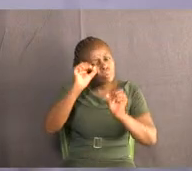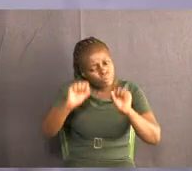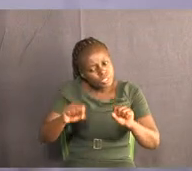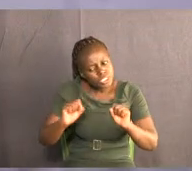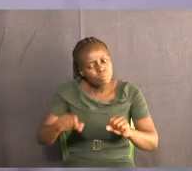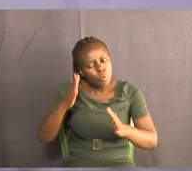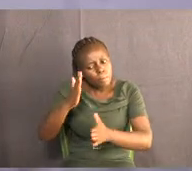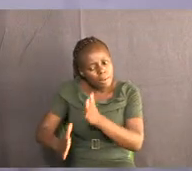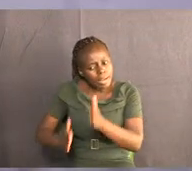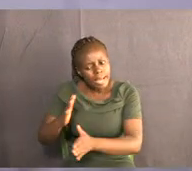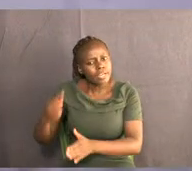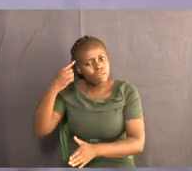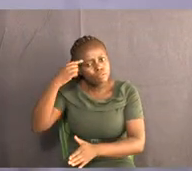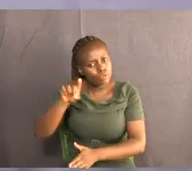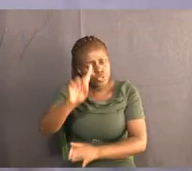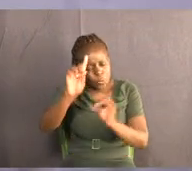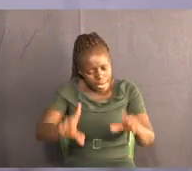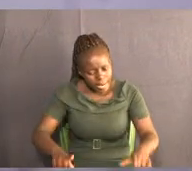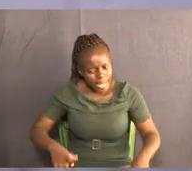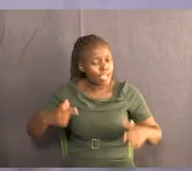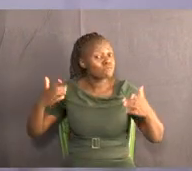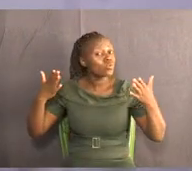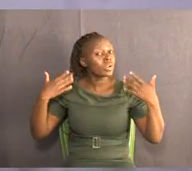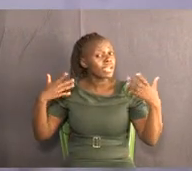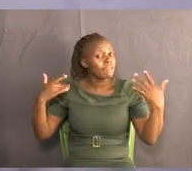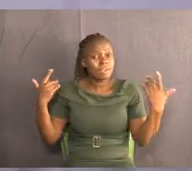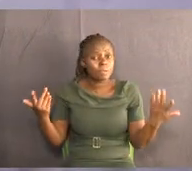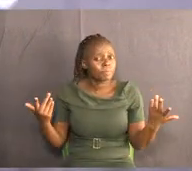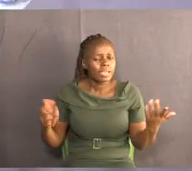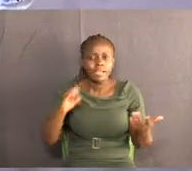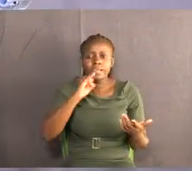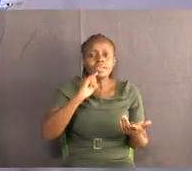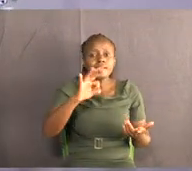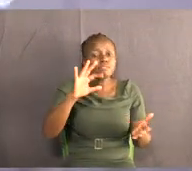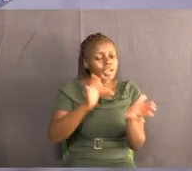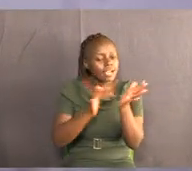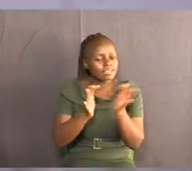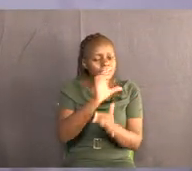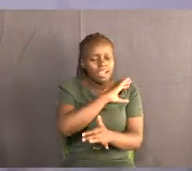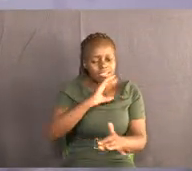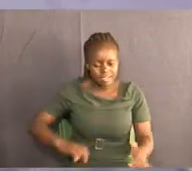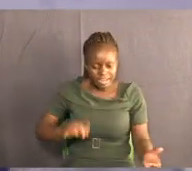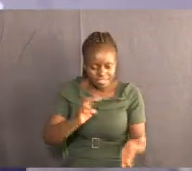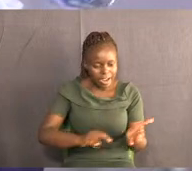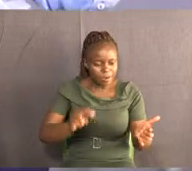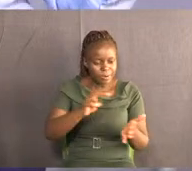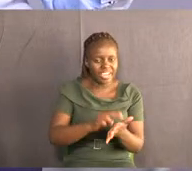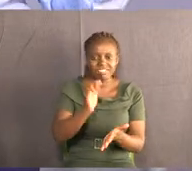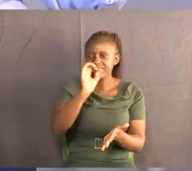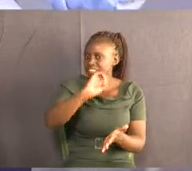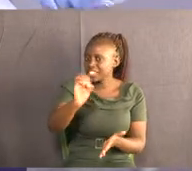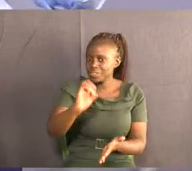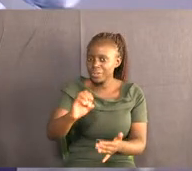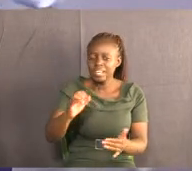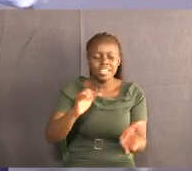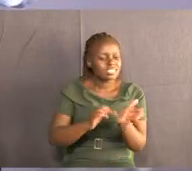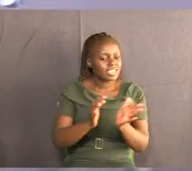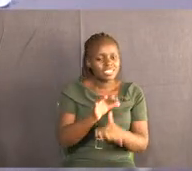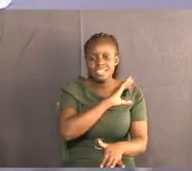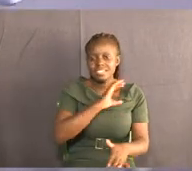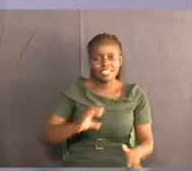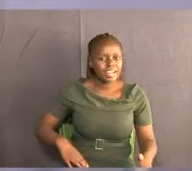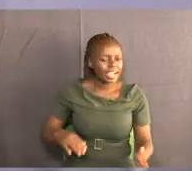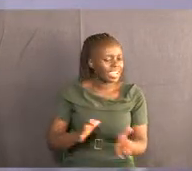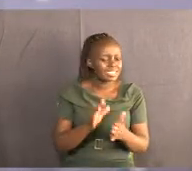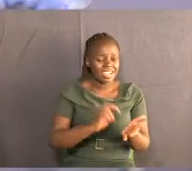That is what Paul is asking us and telling us here. Later on, he says, if Jesus Christ is not alive, and we're saying that he did not rise from the